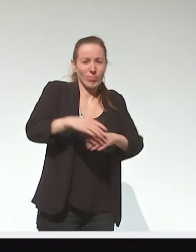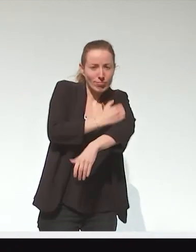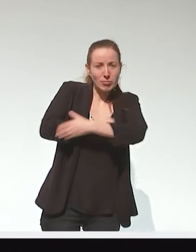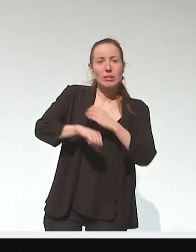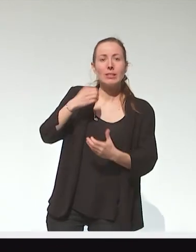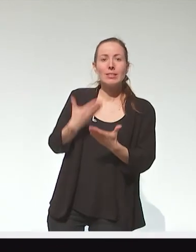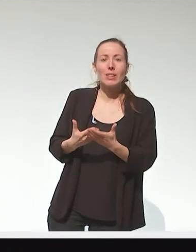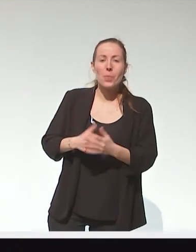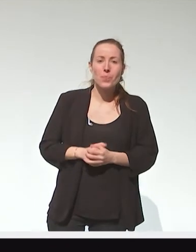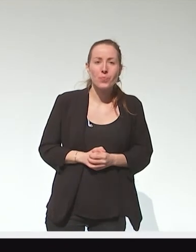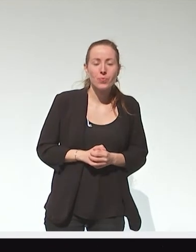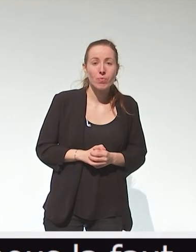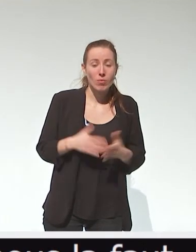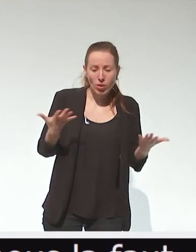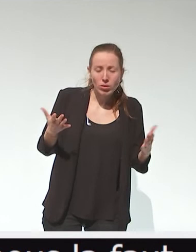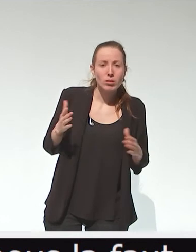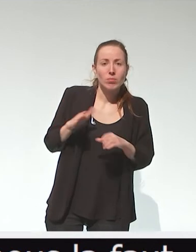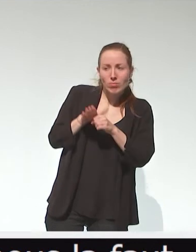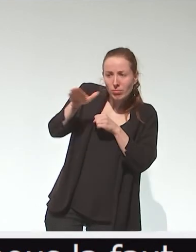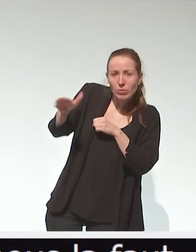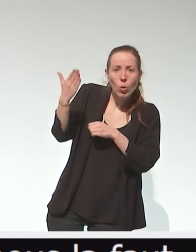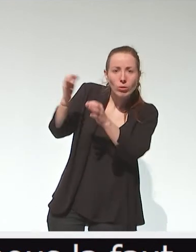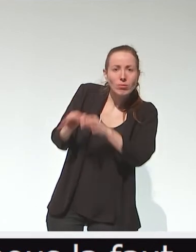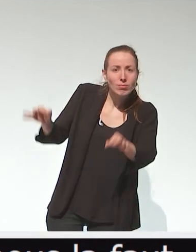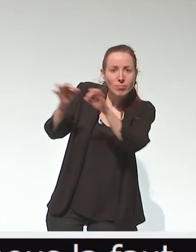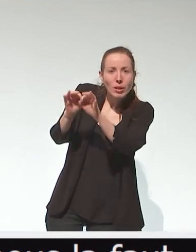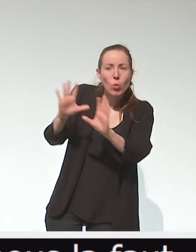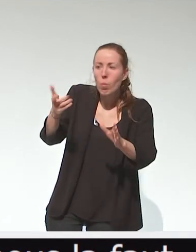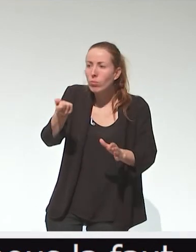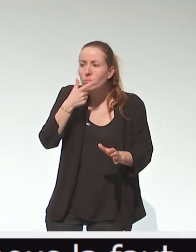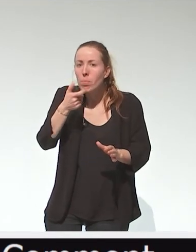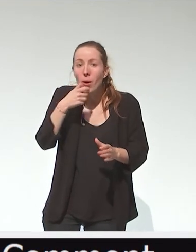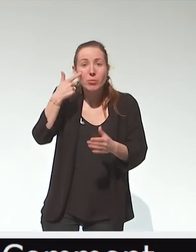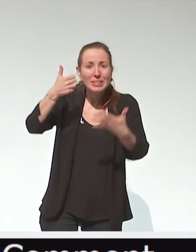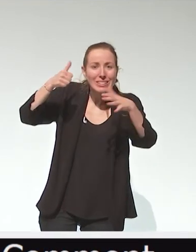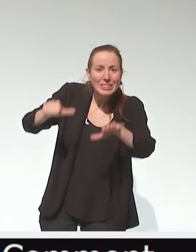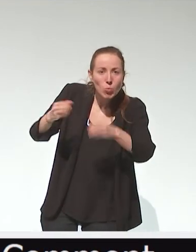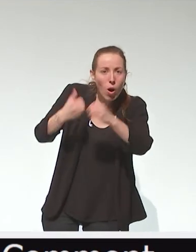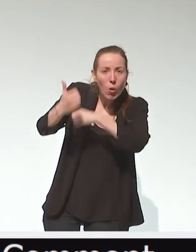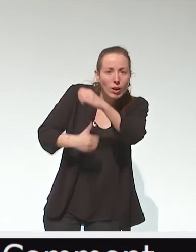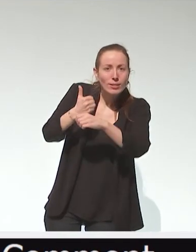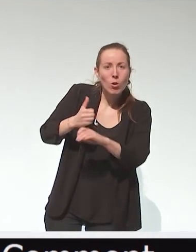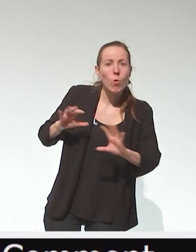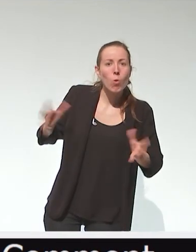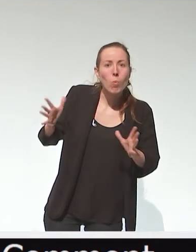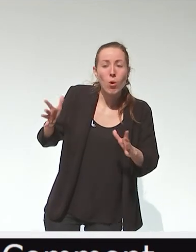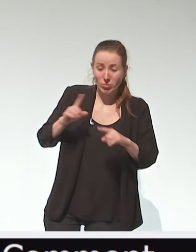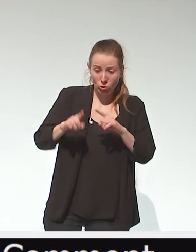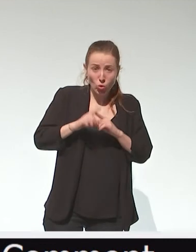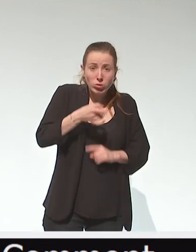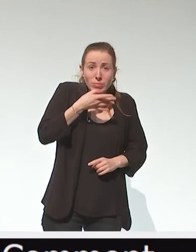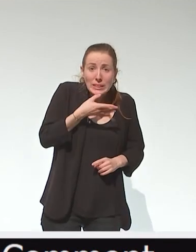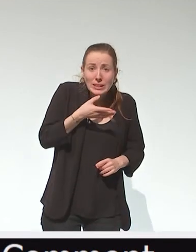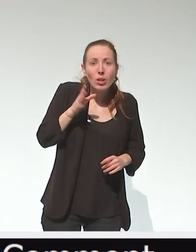success story. We need to roll it out further. How do we facilitate medicine management? When you go away to